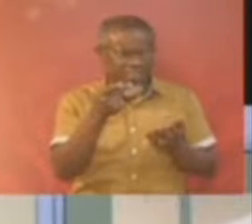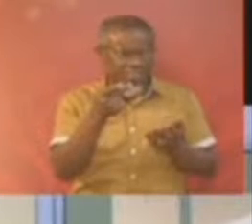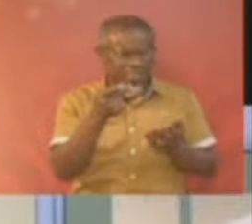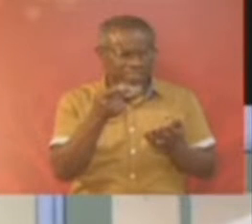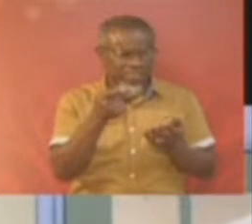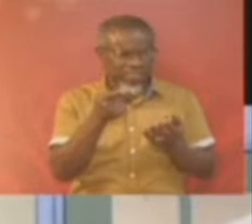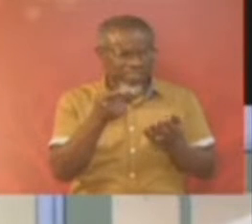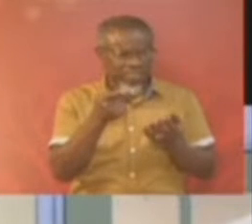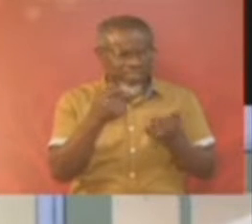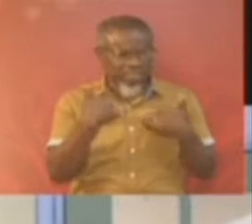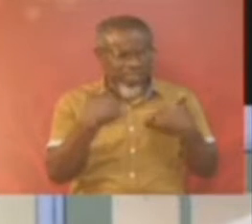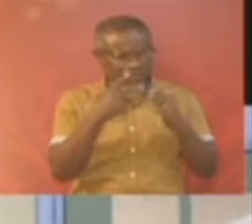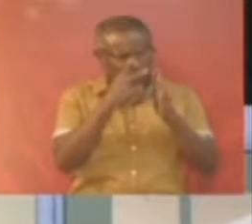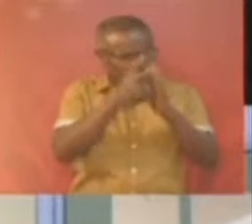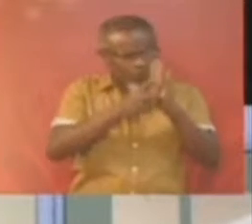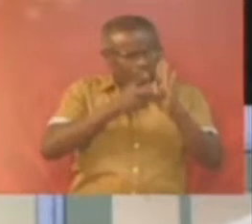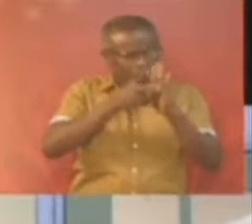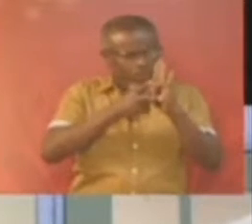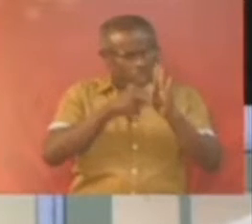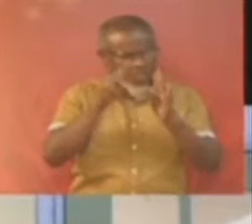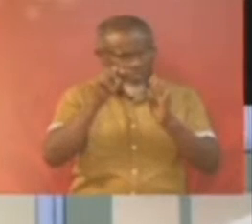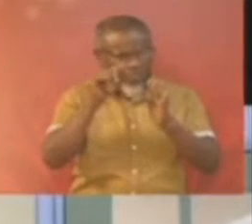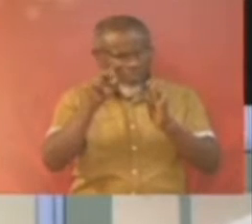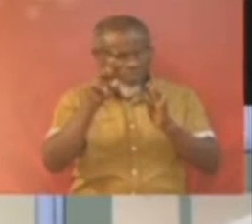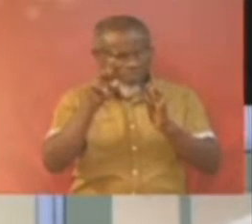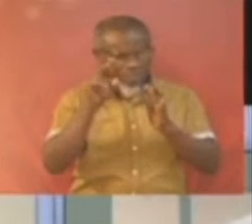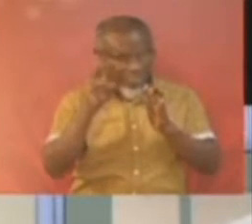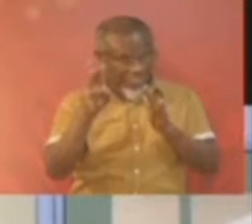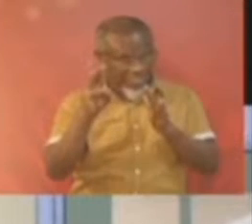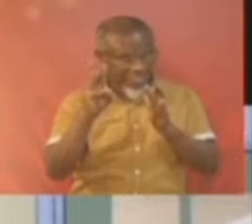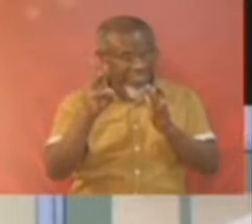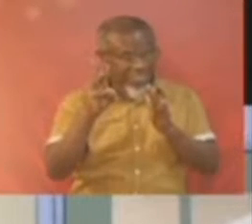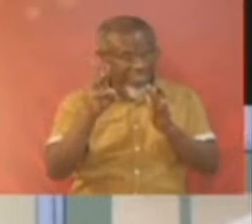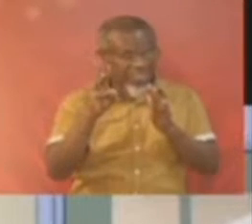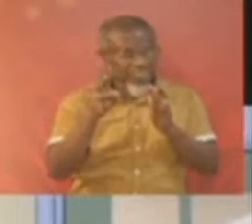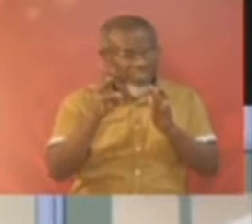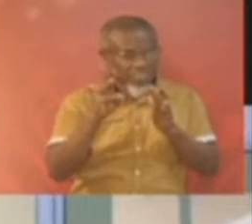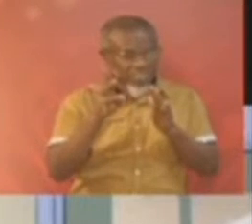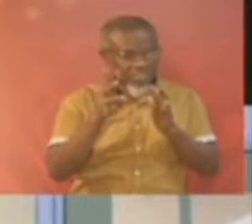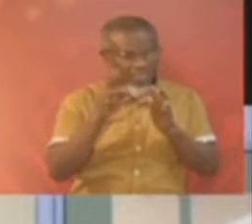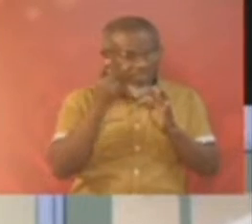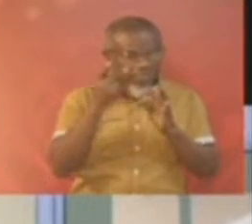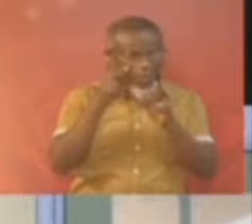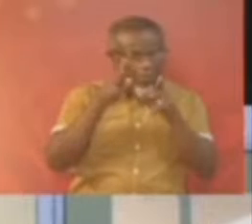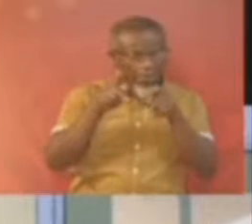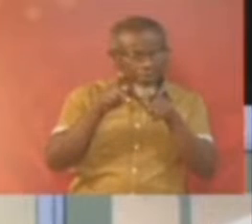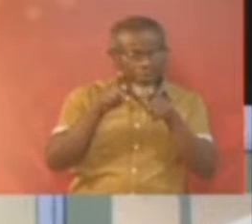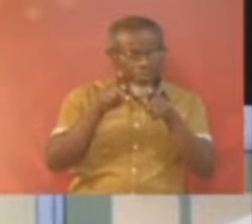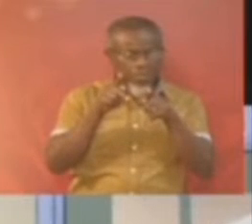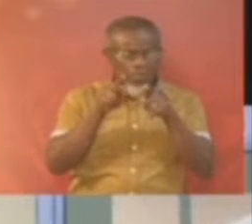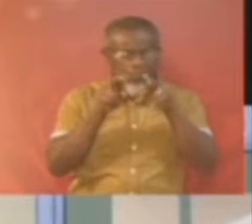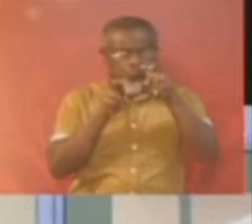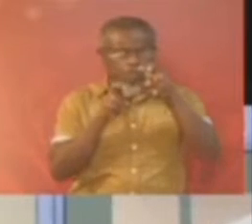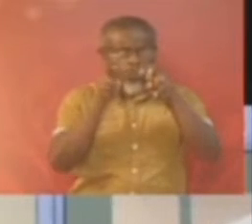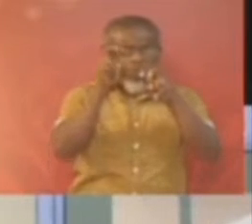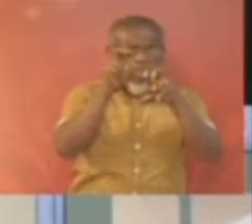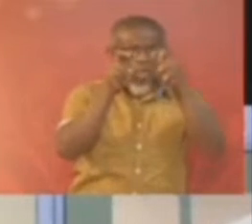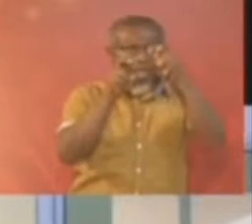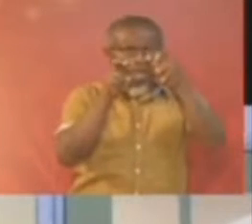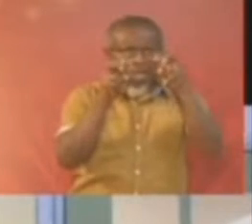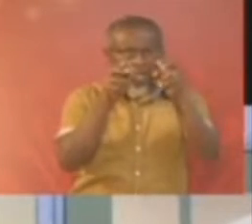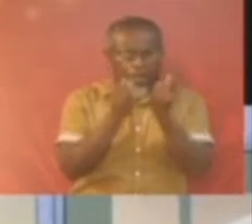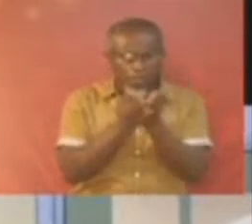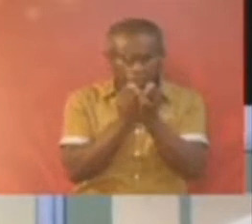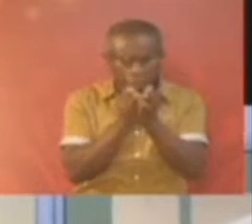was a video shared. It appeared to be an immigrant climbing off a little boat at the waterfront